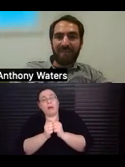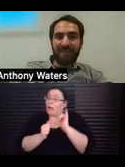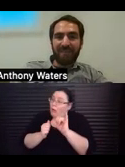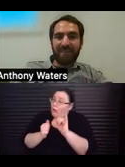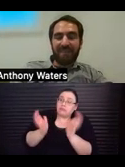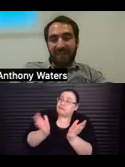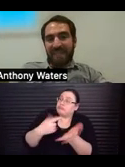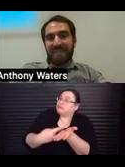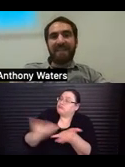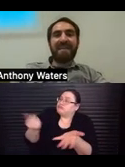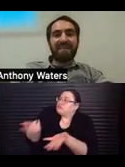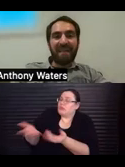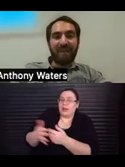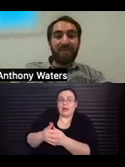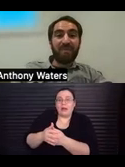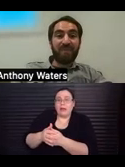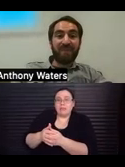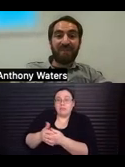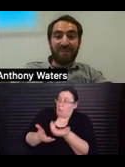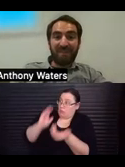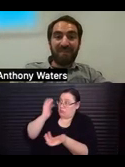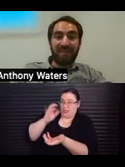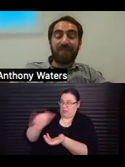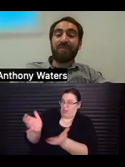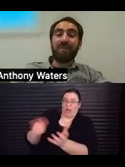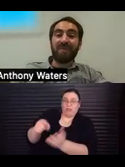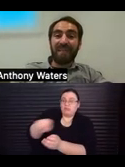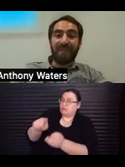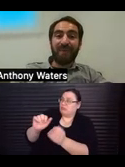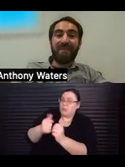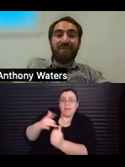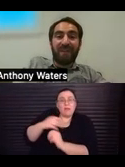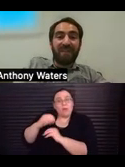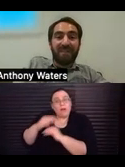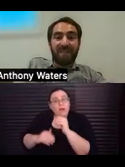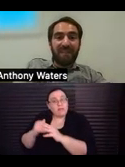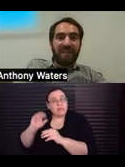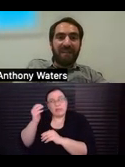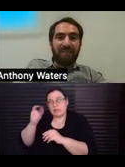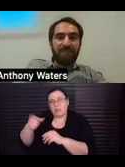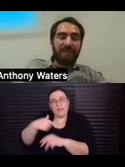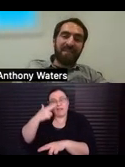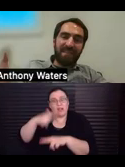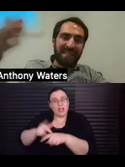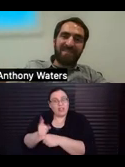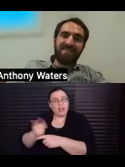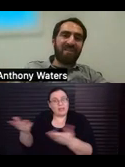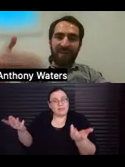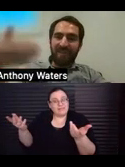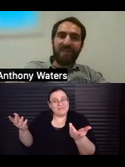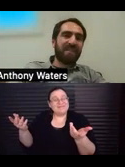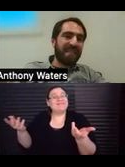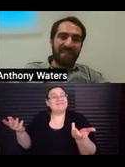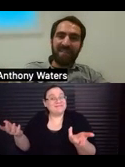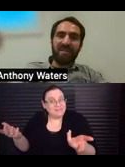about? Well, it sounds like that helped you feel comfortable and like you were having fun. And that's, now